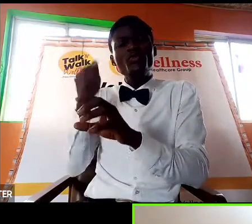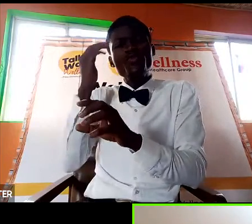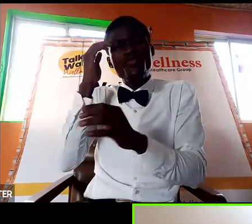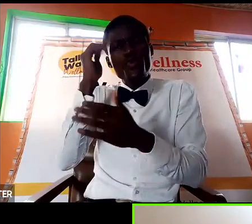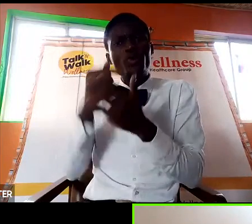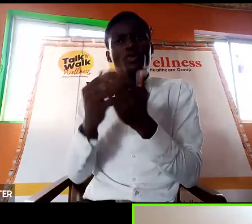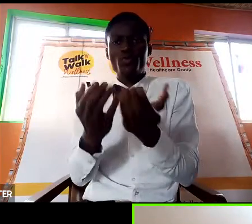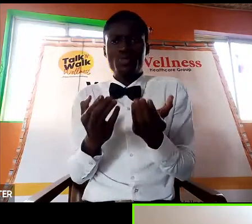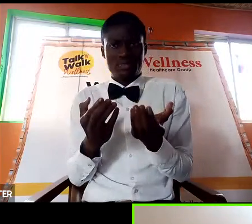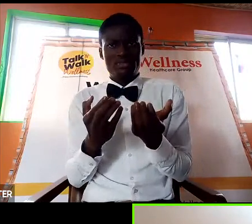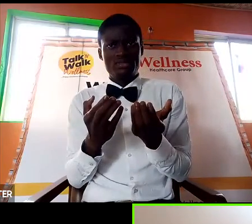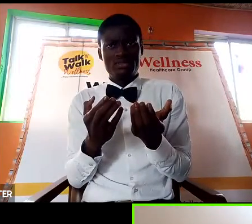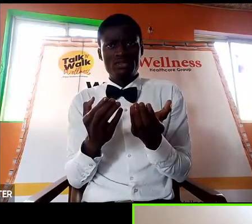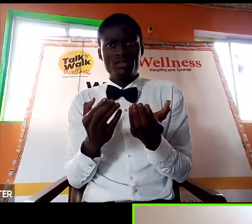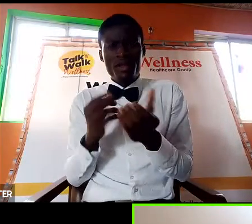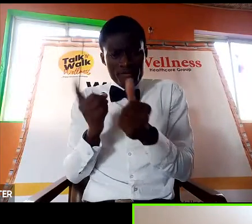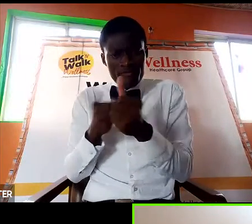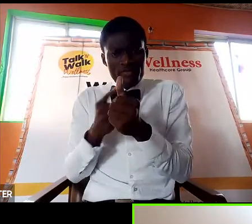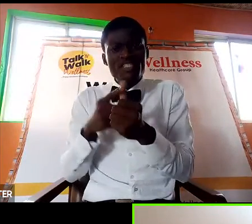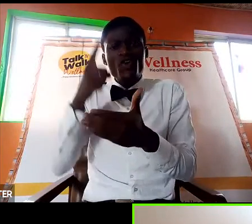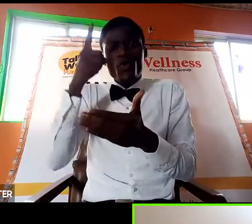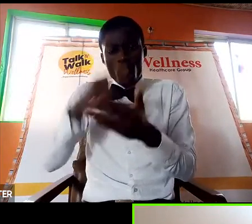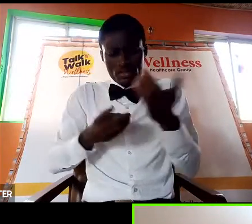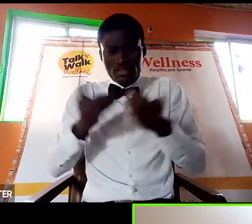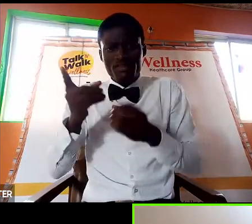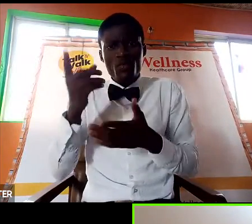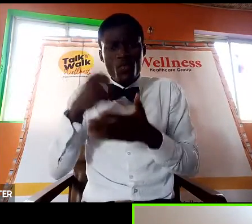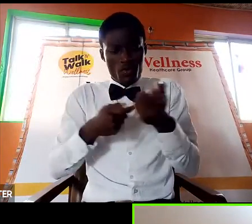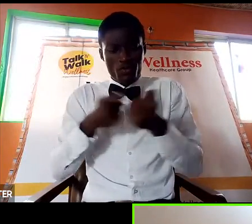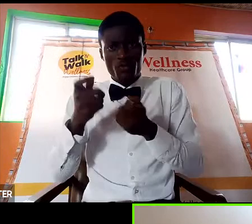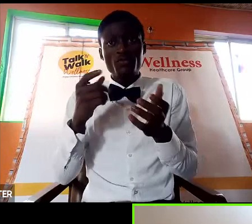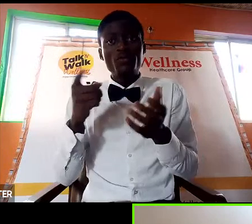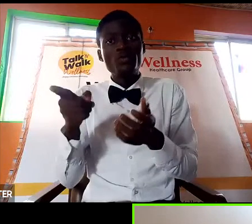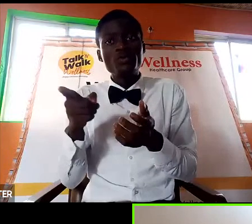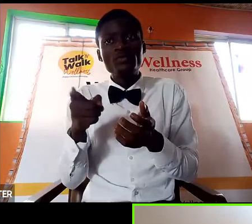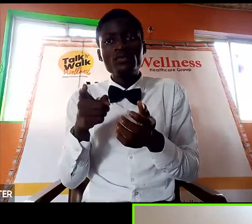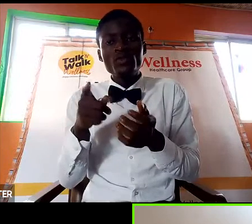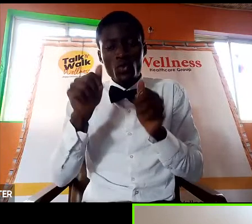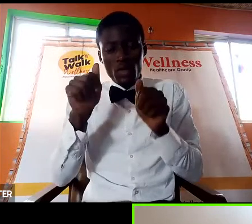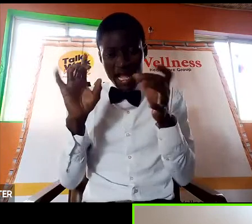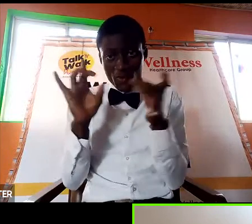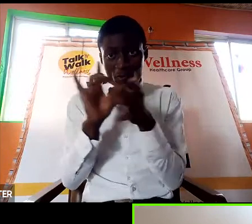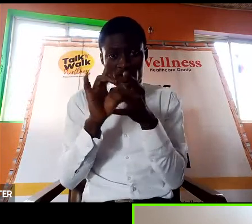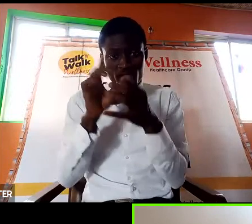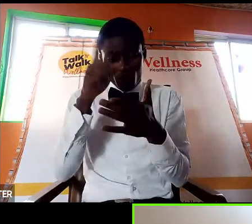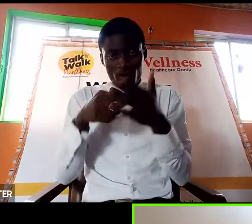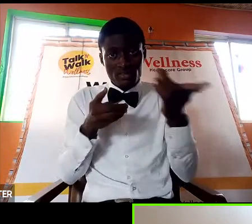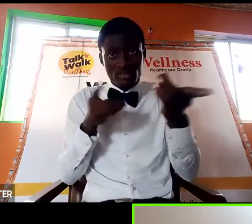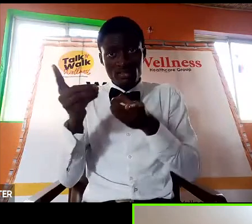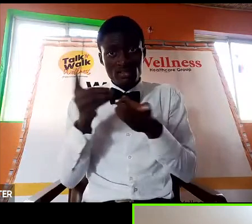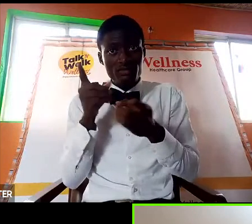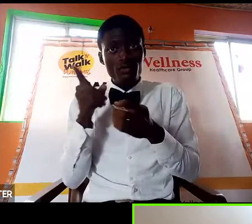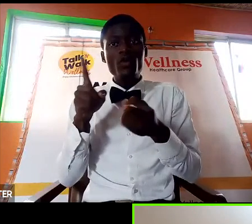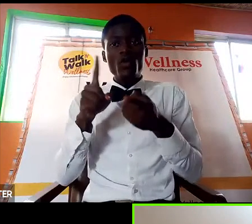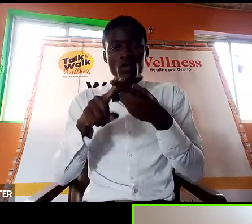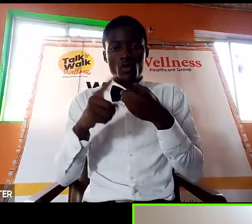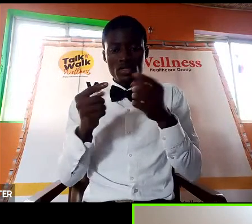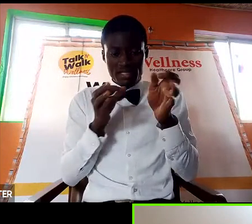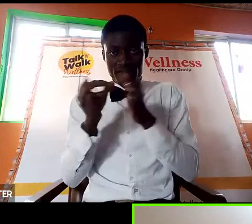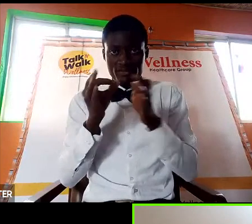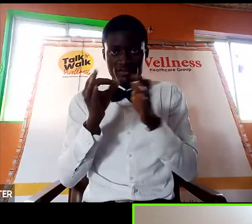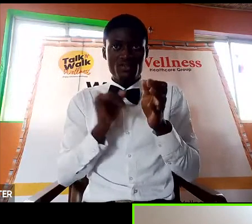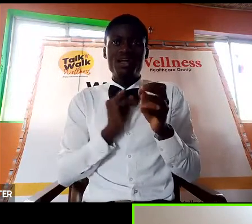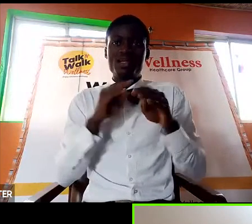What drives you? What makes you come? And you can connect this to the definition I gave earlier. All